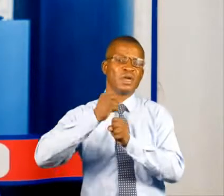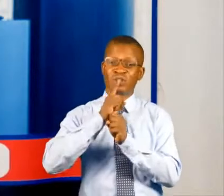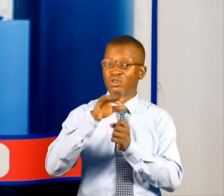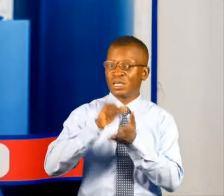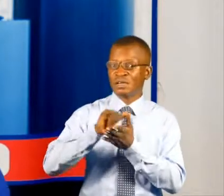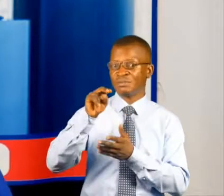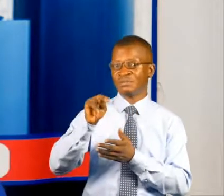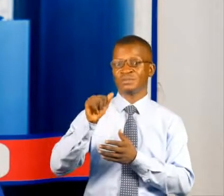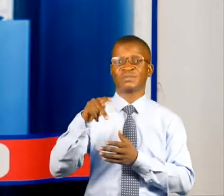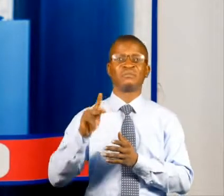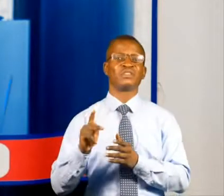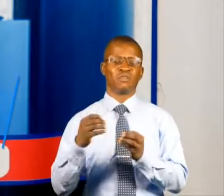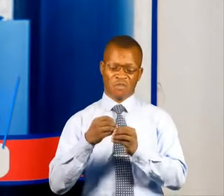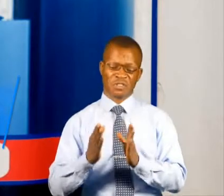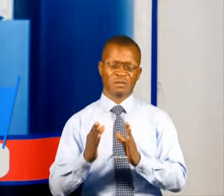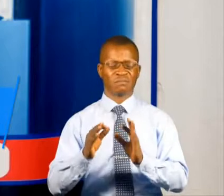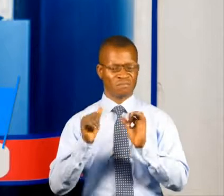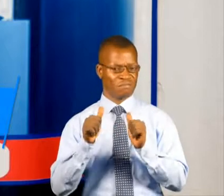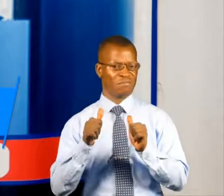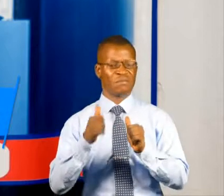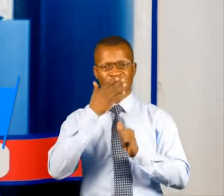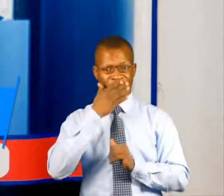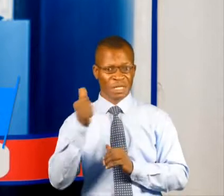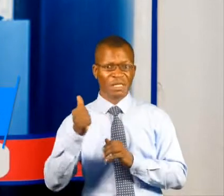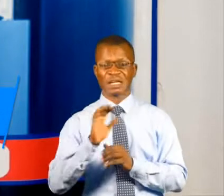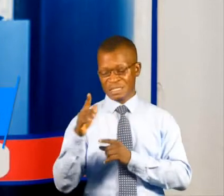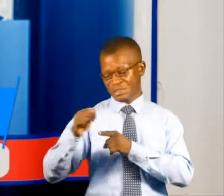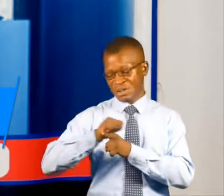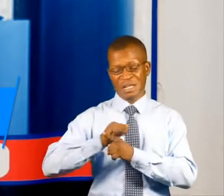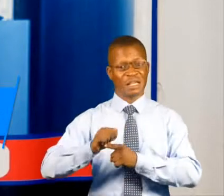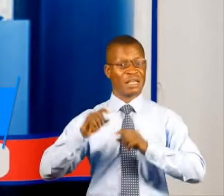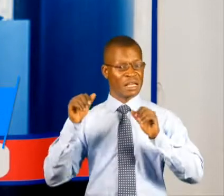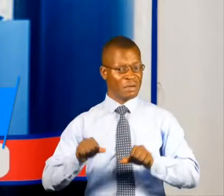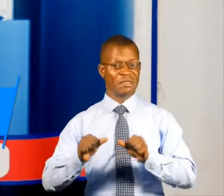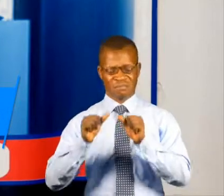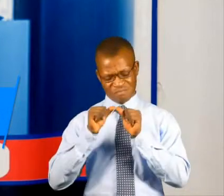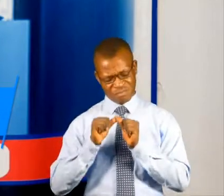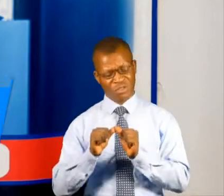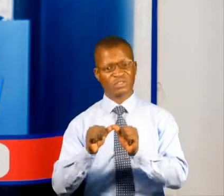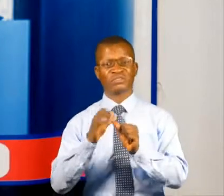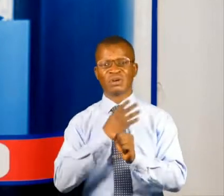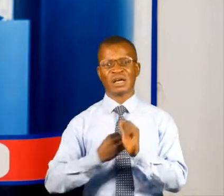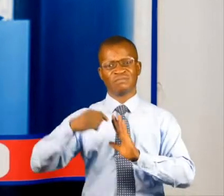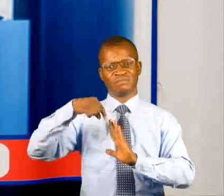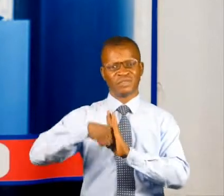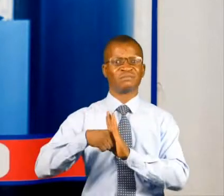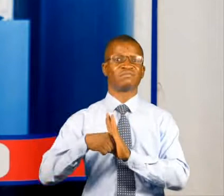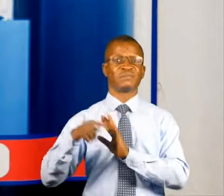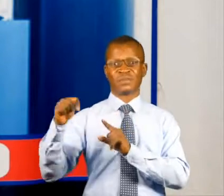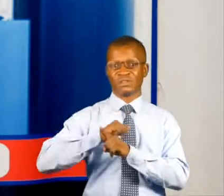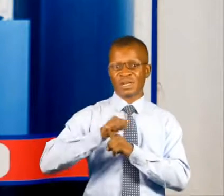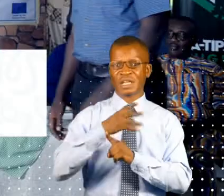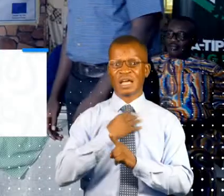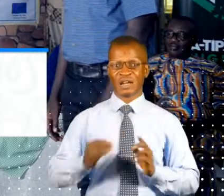into making sure that NAPTIP officers are better, that the training capacity building effort is sustained and